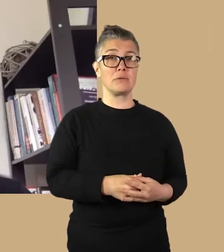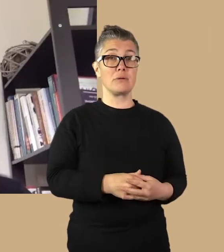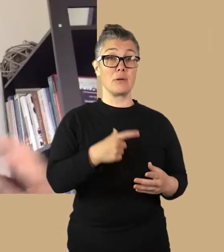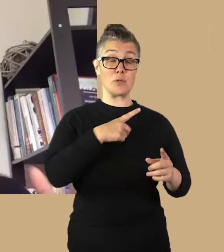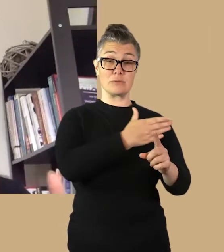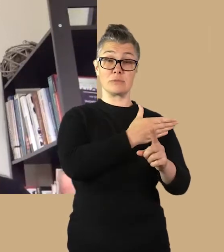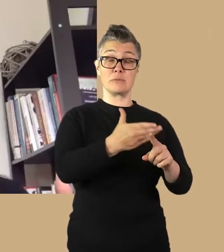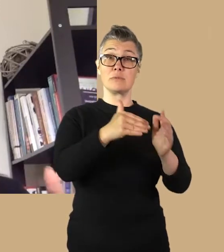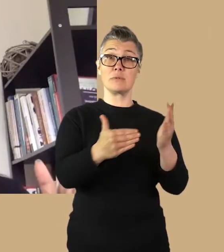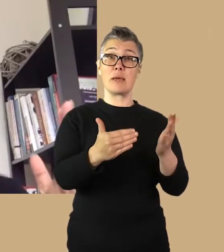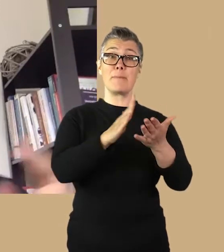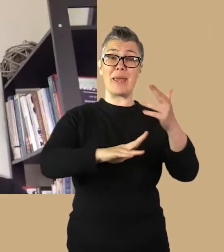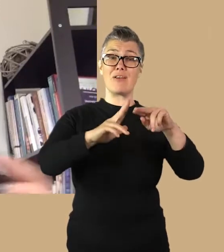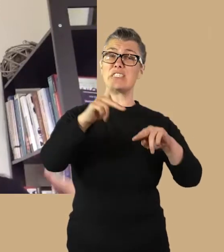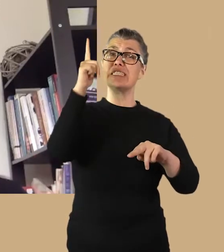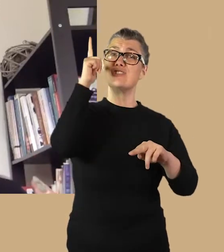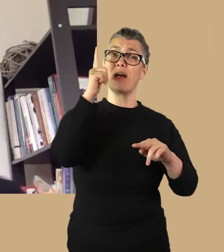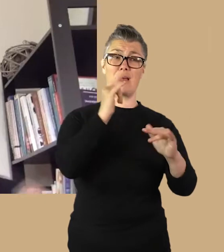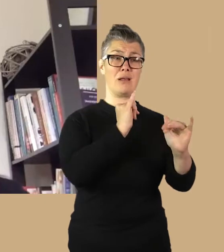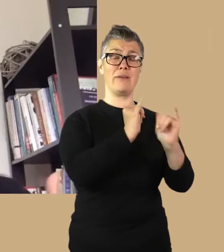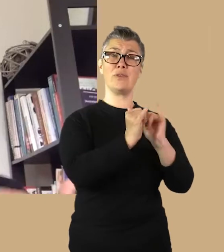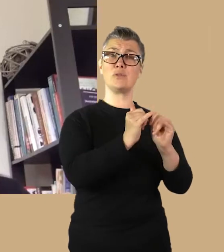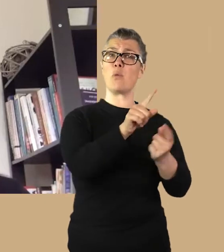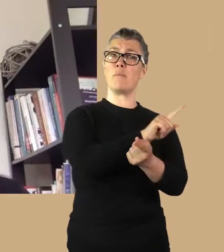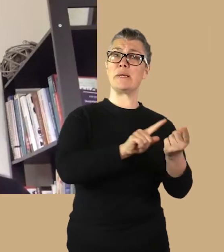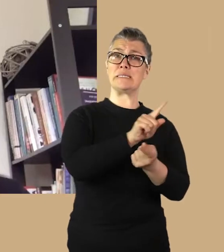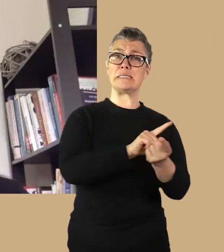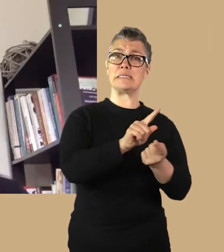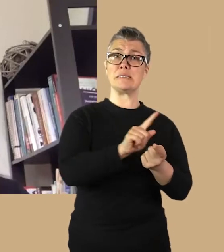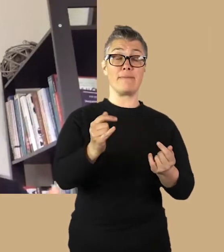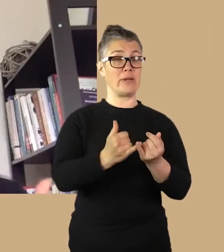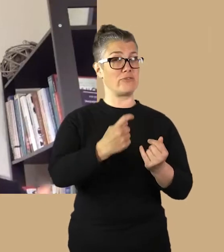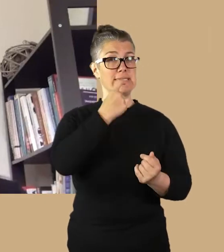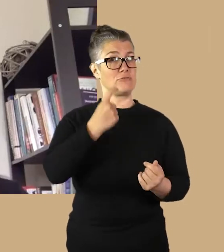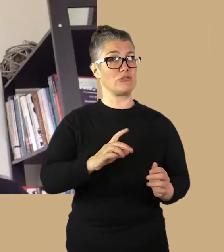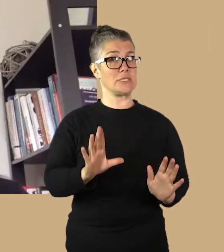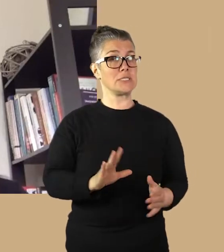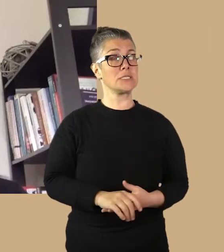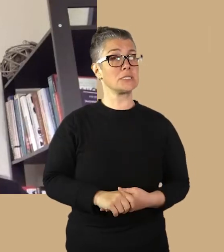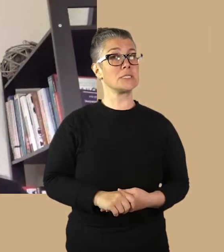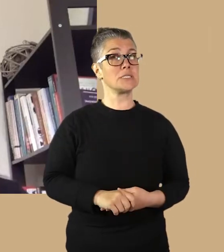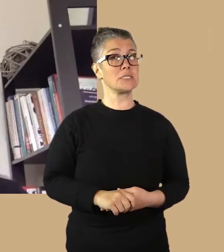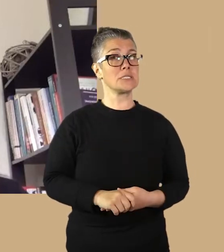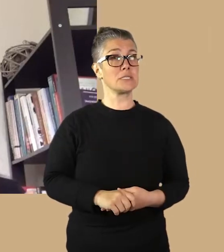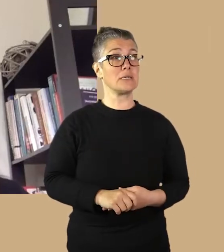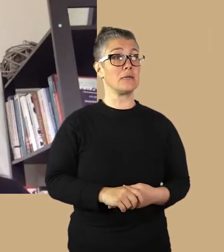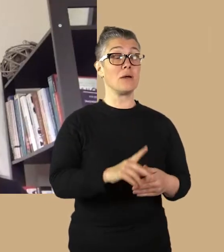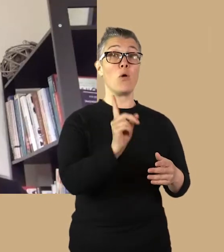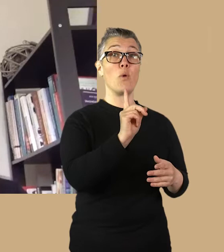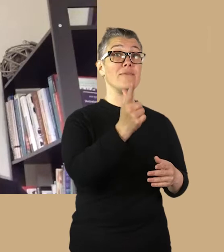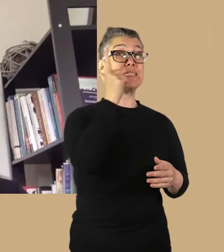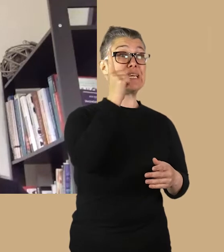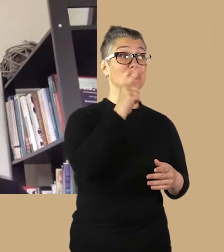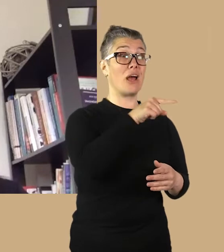because even to date, parent-teacher meeting by the subcontinent parents are taken very seriously. A word from